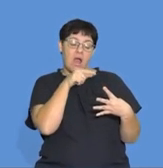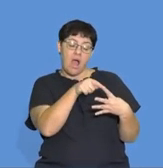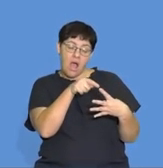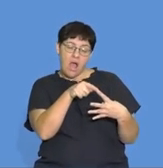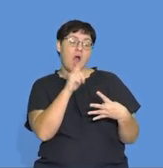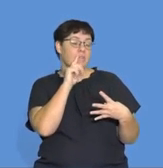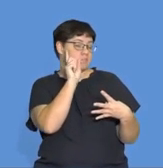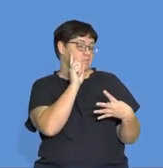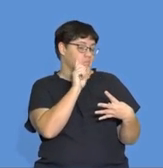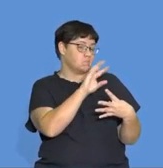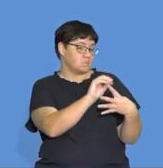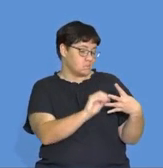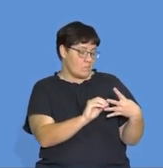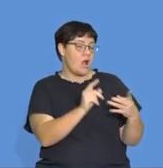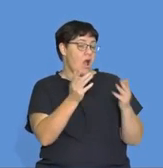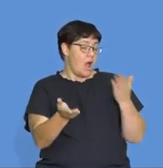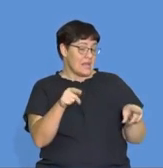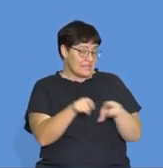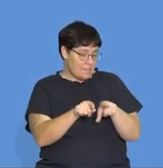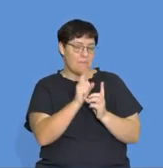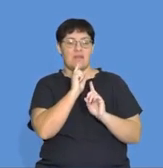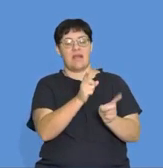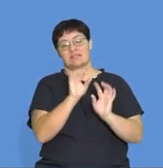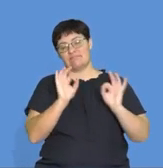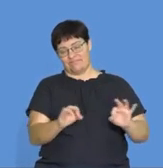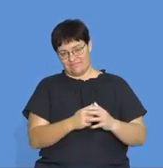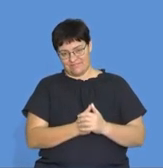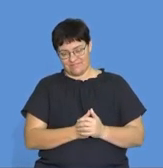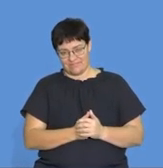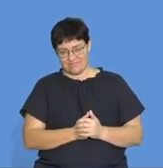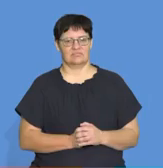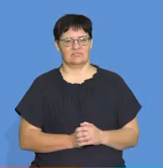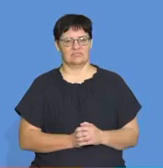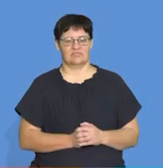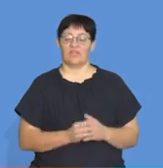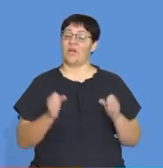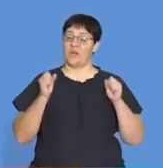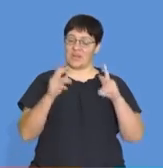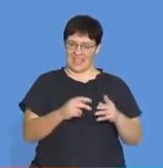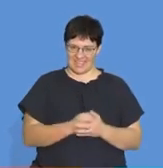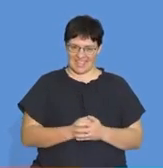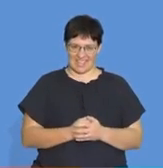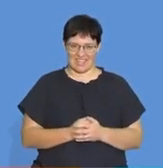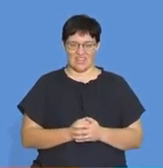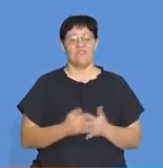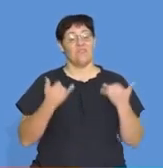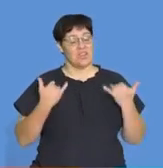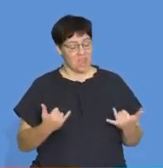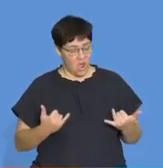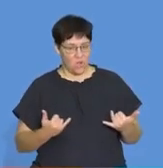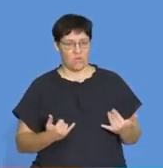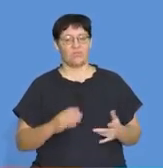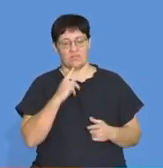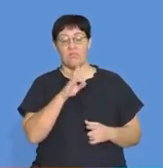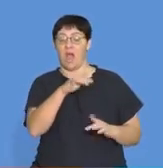got the correct answer at the end of your working out. All right, guys, that's it from me for now. I hope